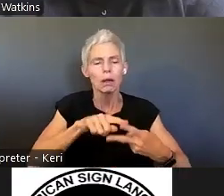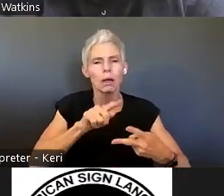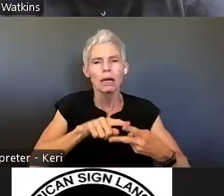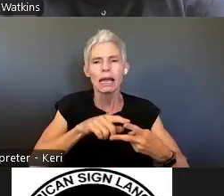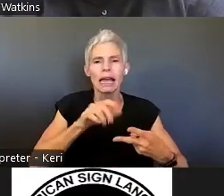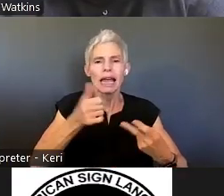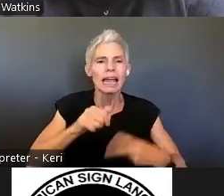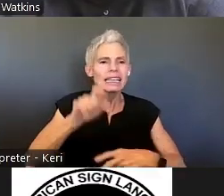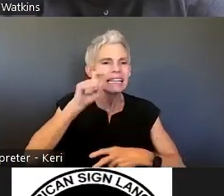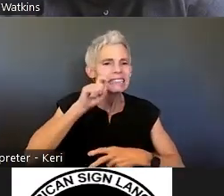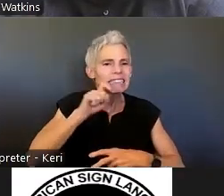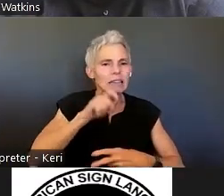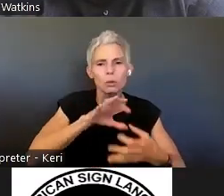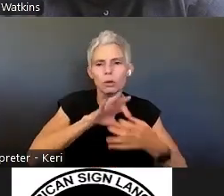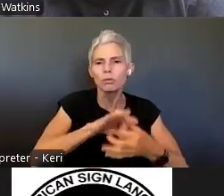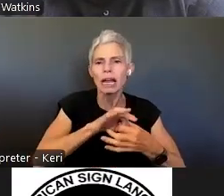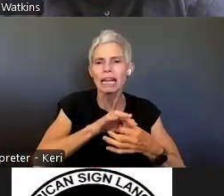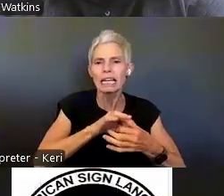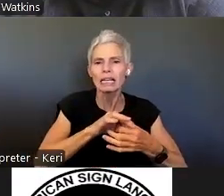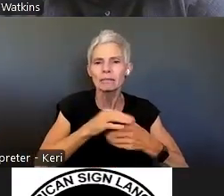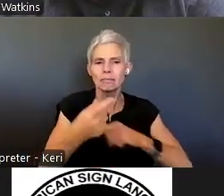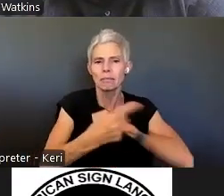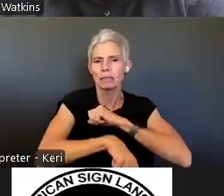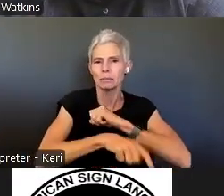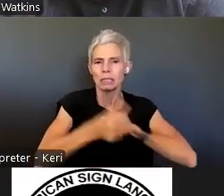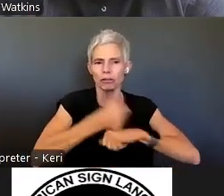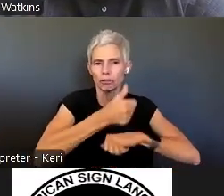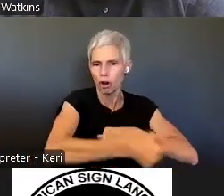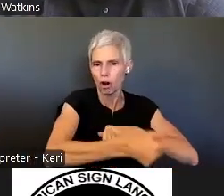related charge, any